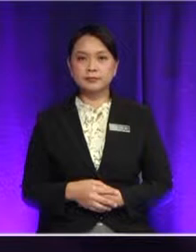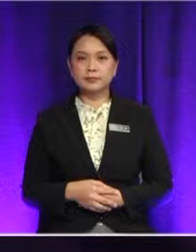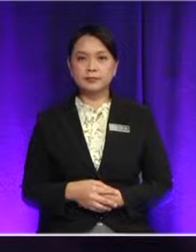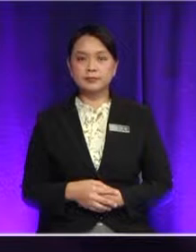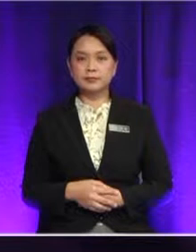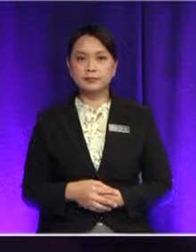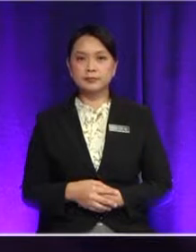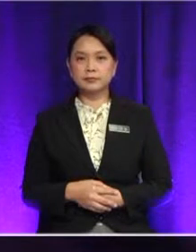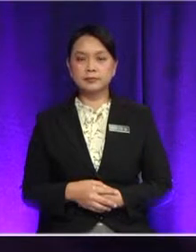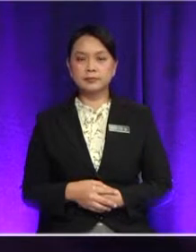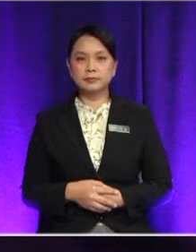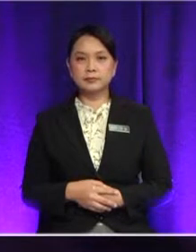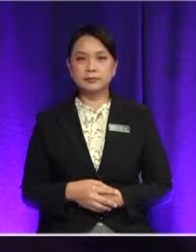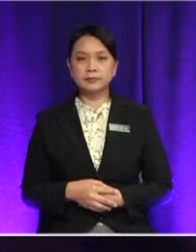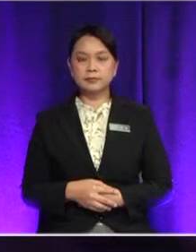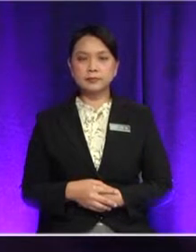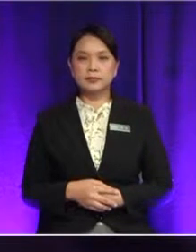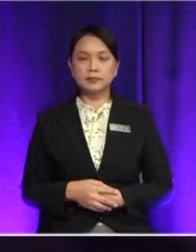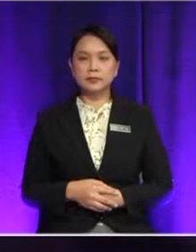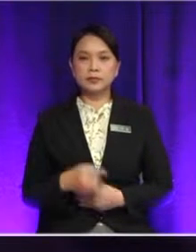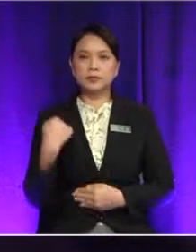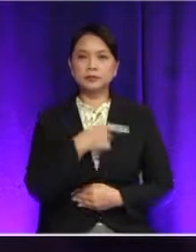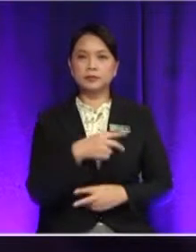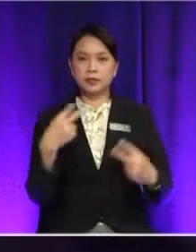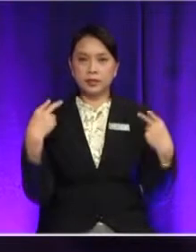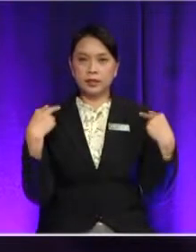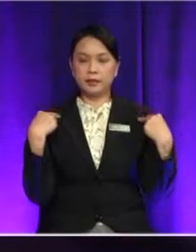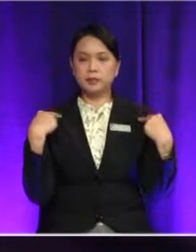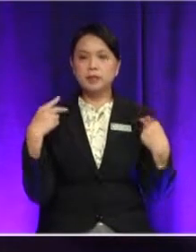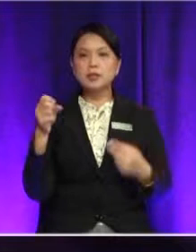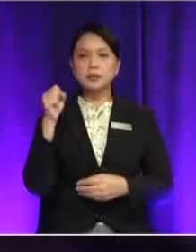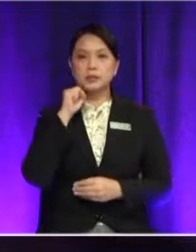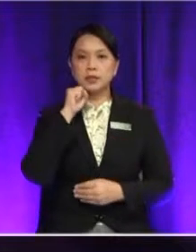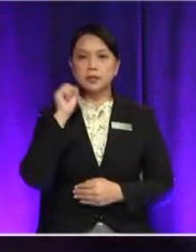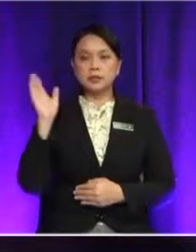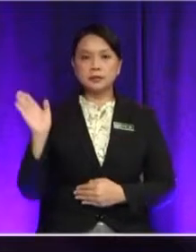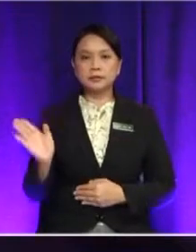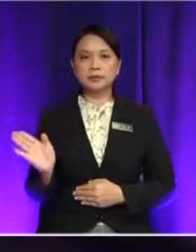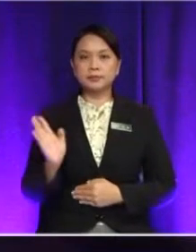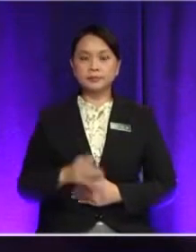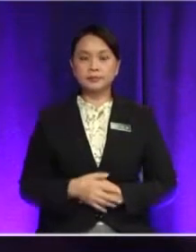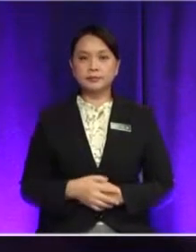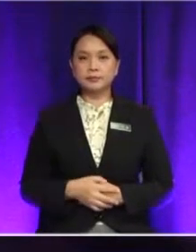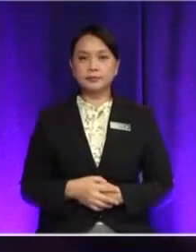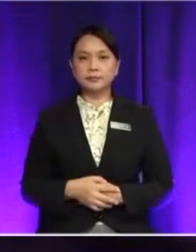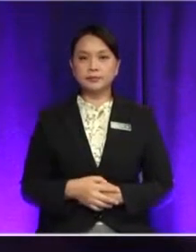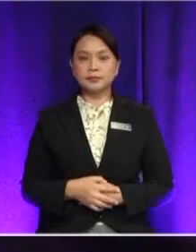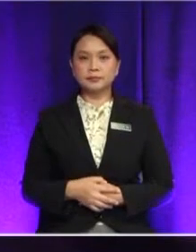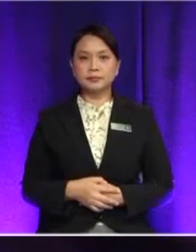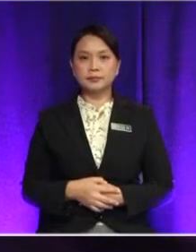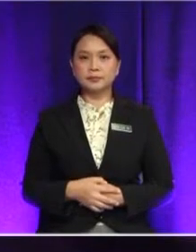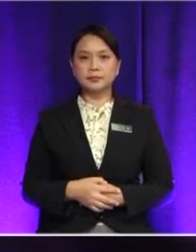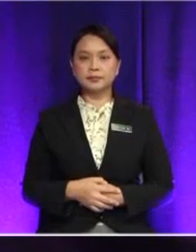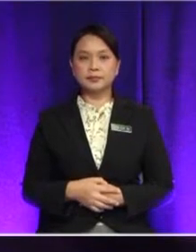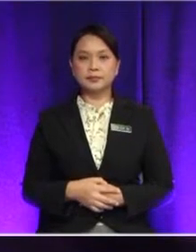Okay, Shafika. All right, so we have Soleha binti Abdullah in the house. Hi, Soleha. Hi, Soleha. What do you want me to address you,